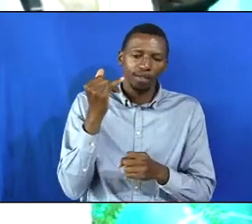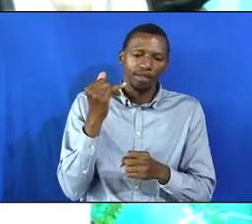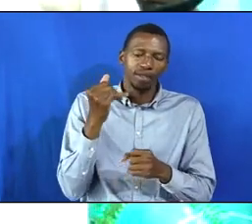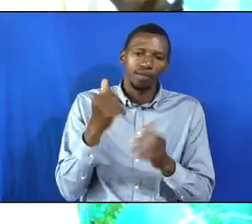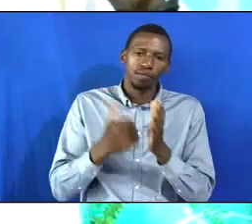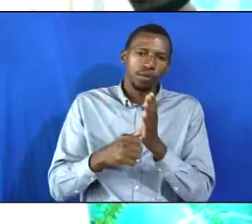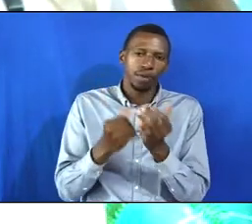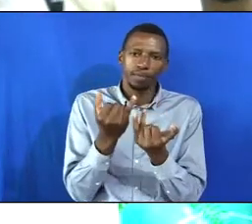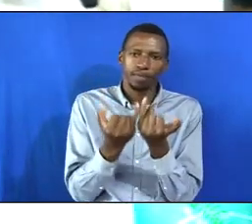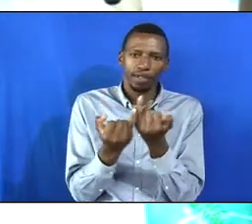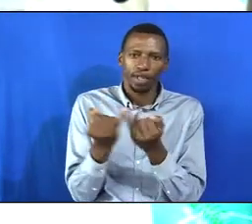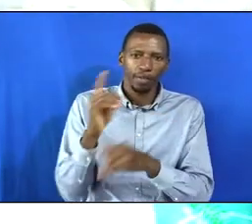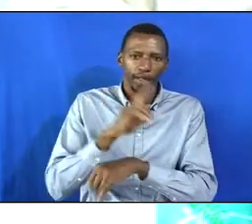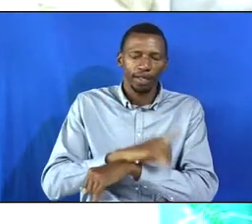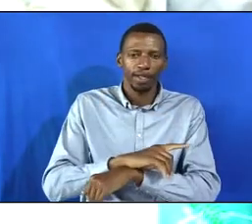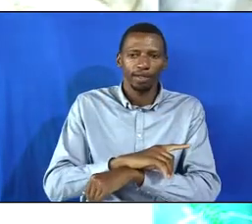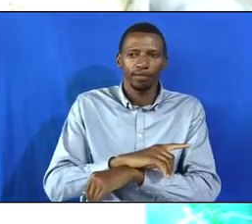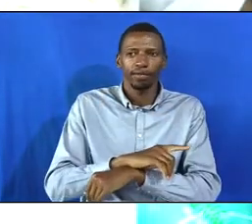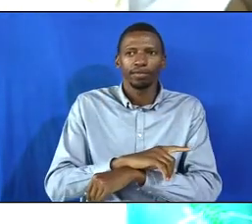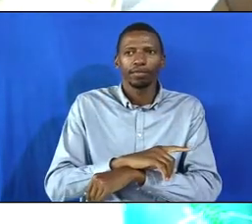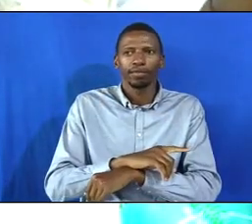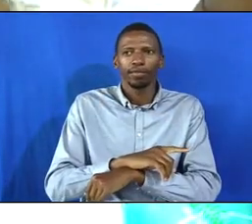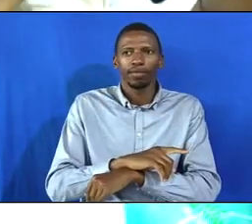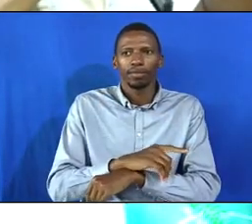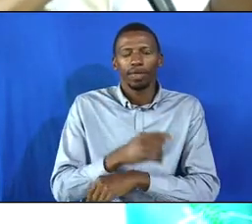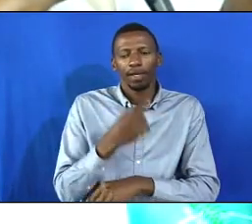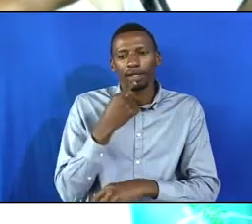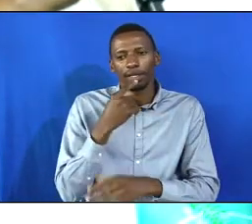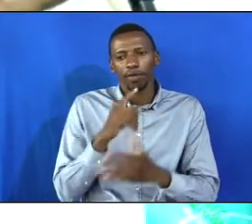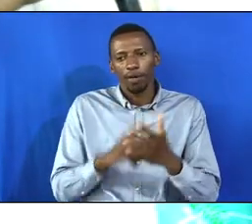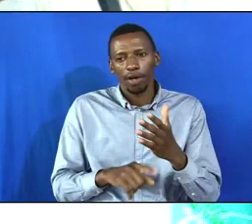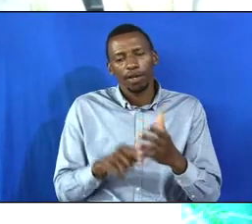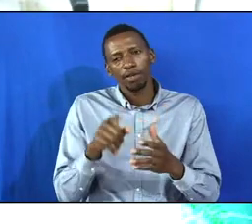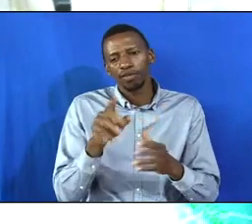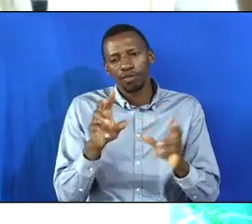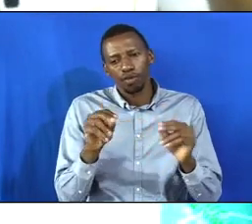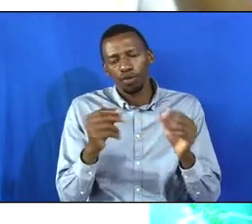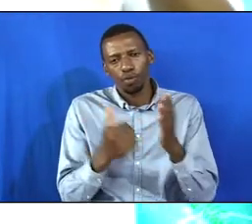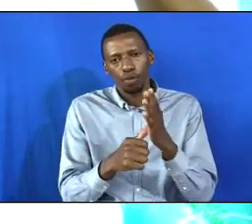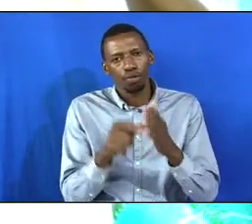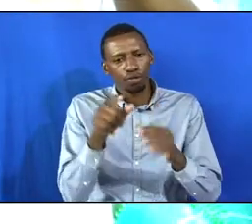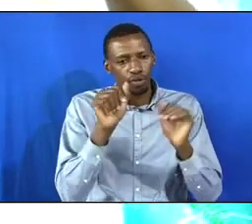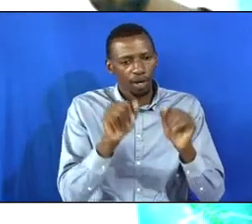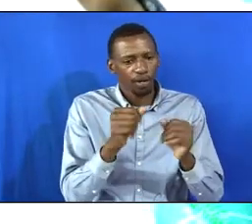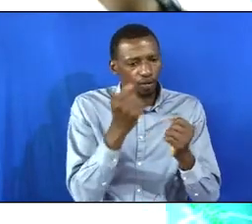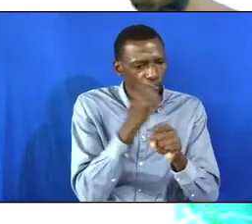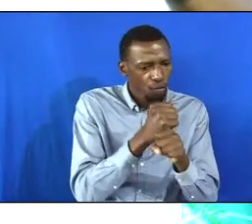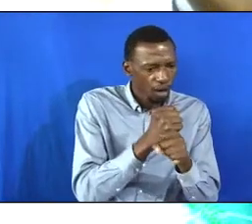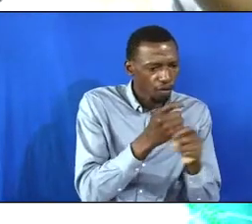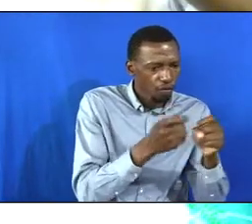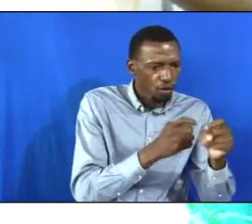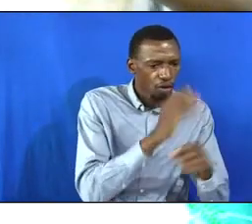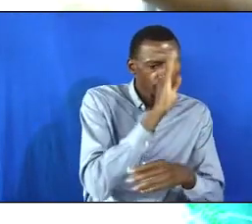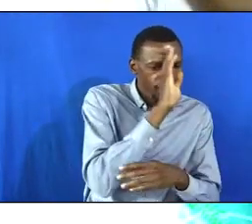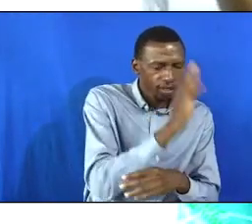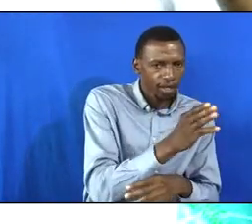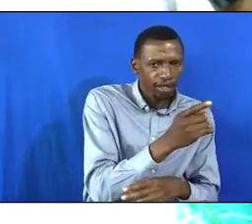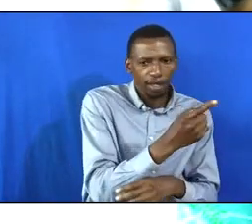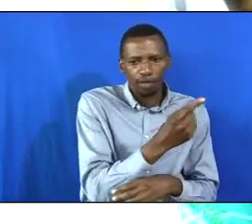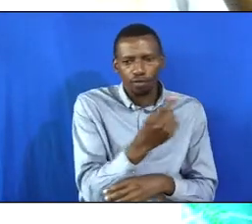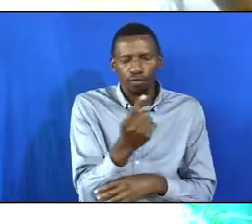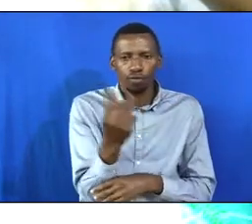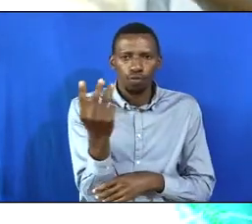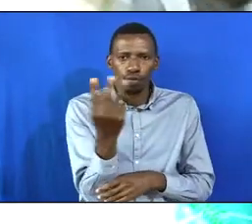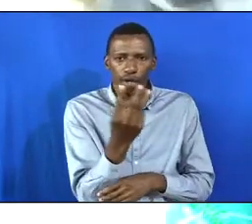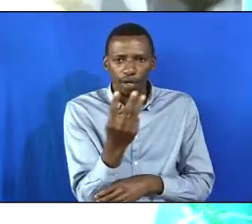me, no, listen, you can work from Sunday to Wednesday or Thursday, and you have plenty